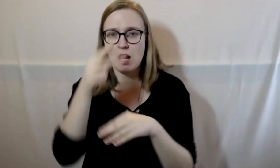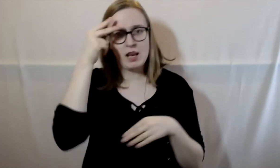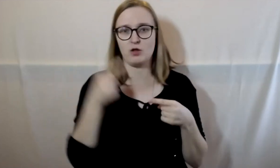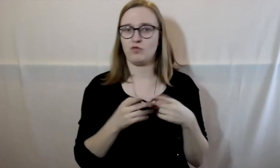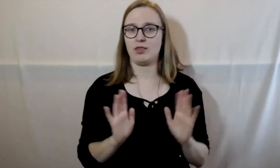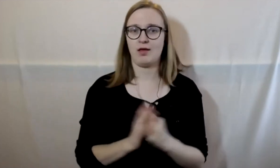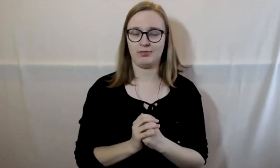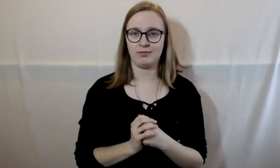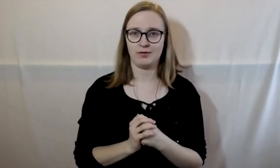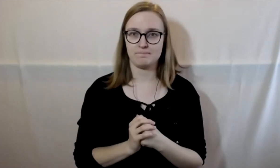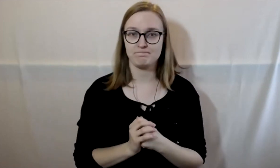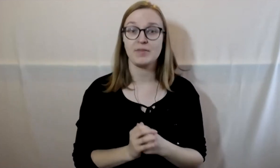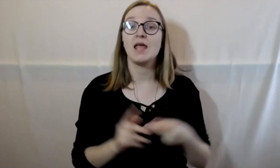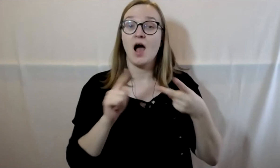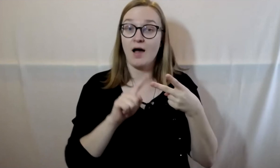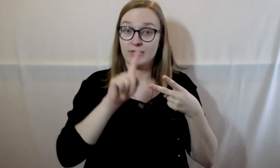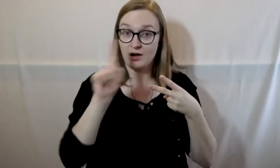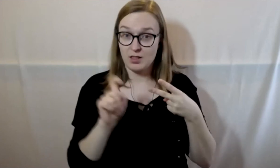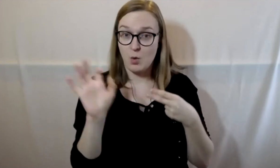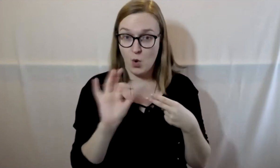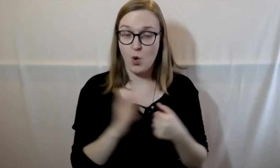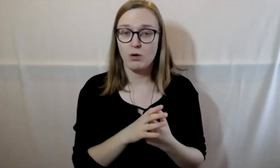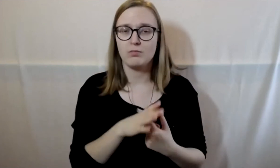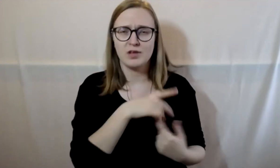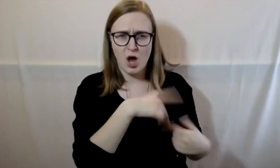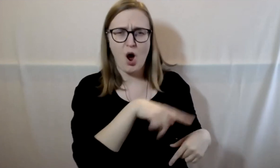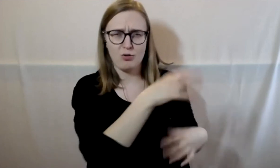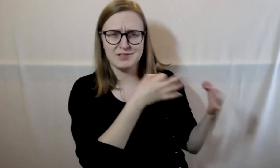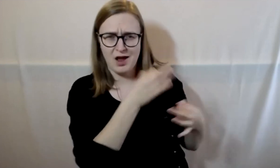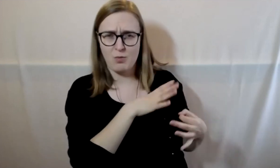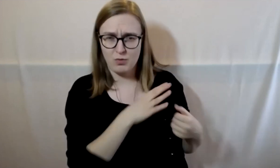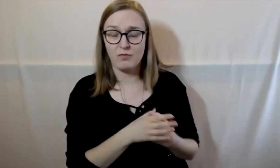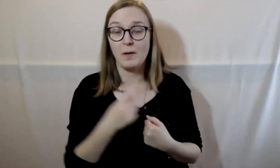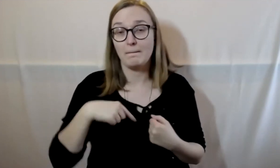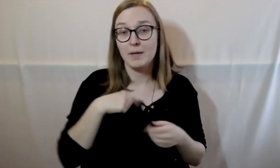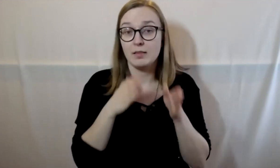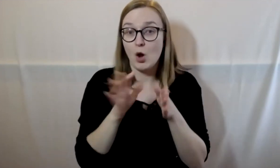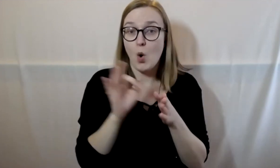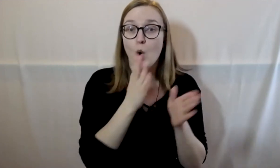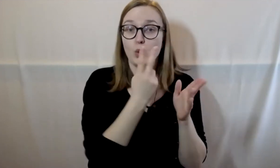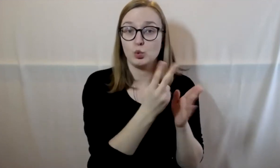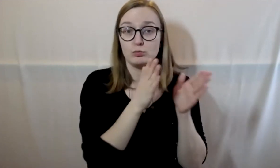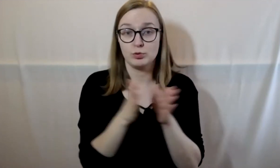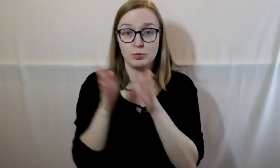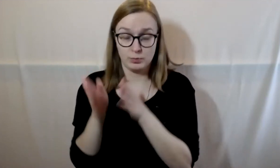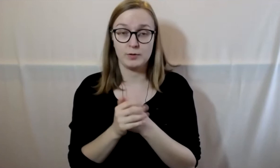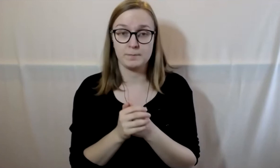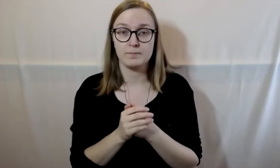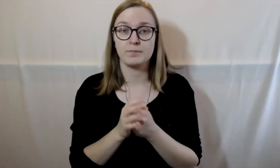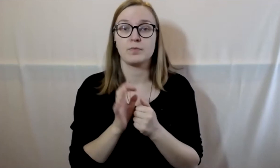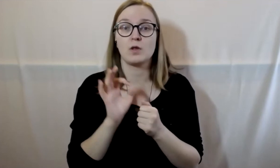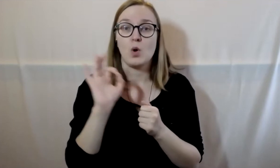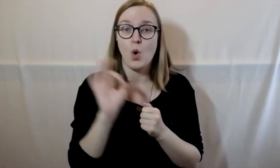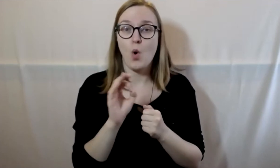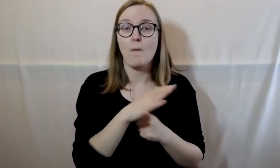the second question, almost everything was said, and we concentrated on 2 groups in the secondary